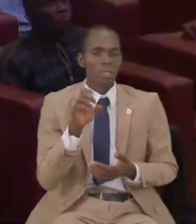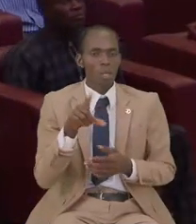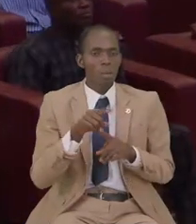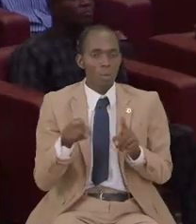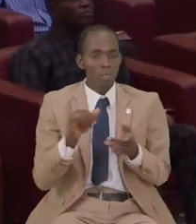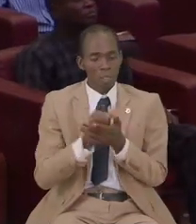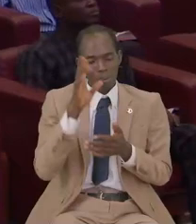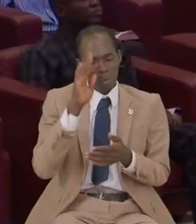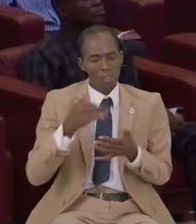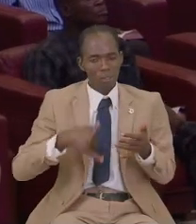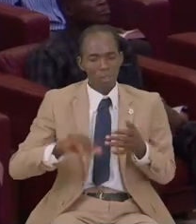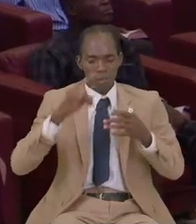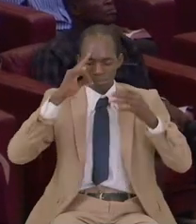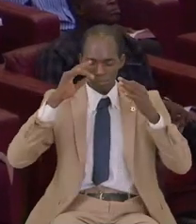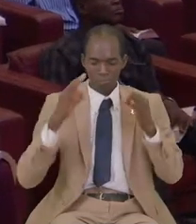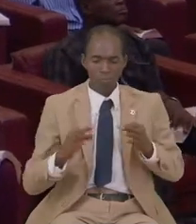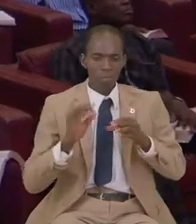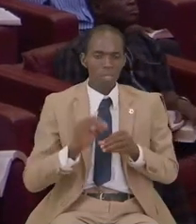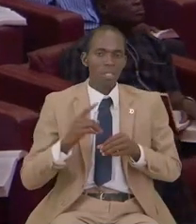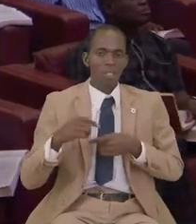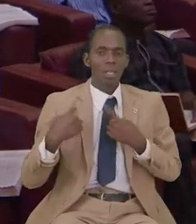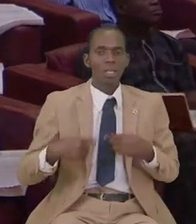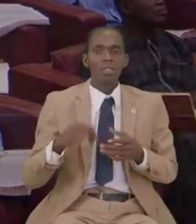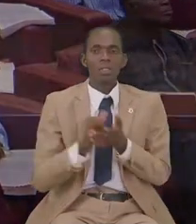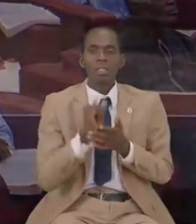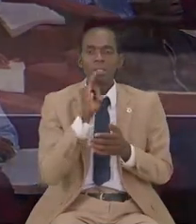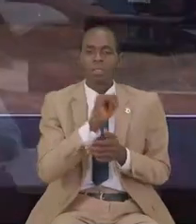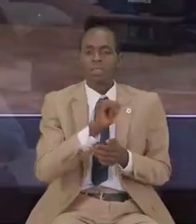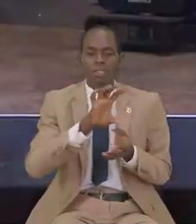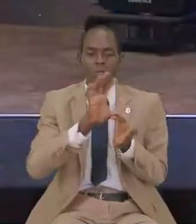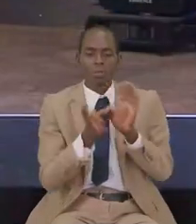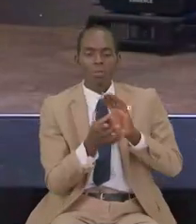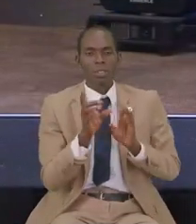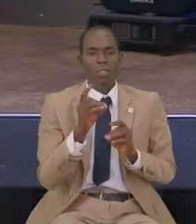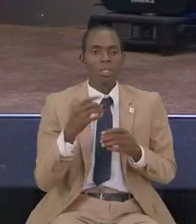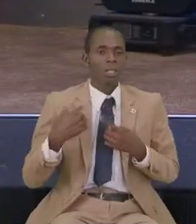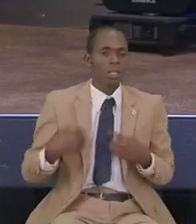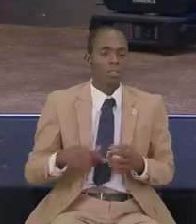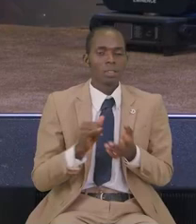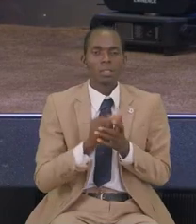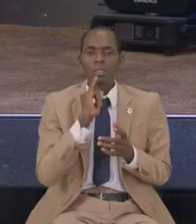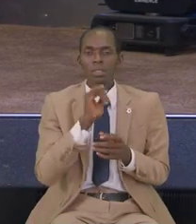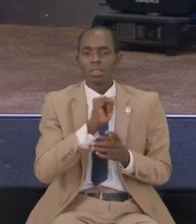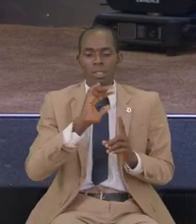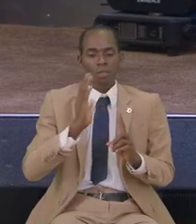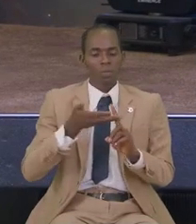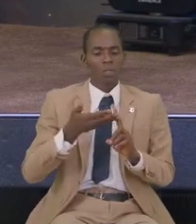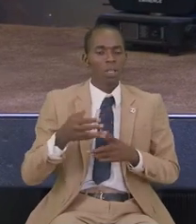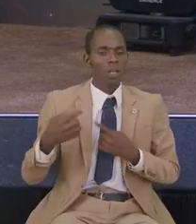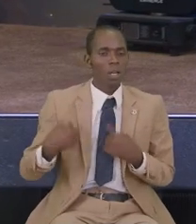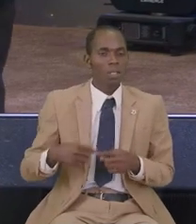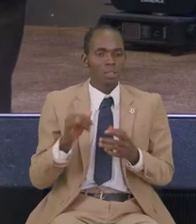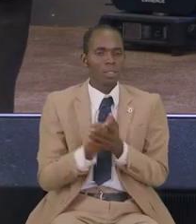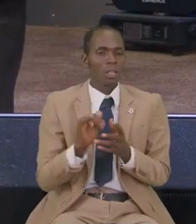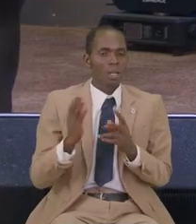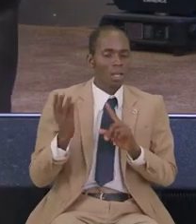purposed in his heart. That's a convicted heart, and that is a convicted heart, and that is a heart that knows